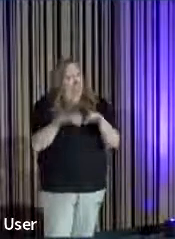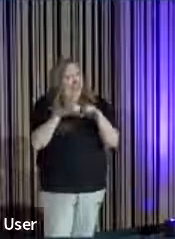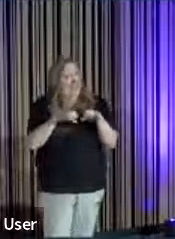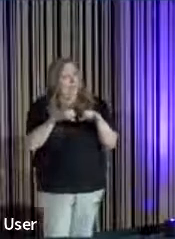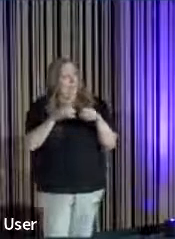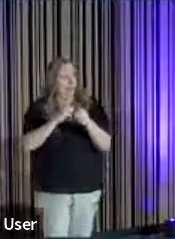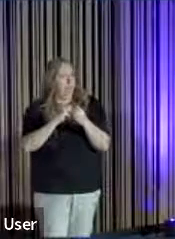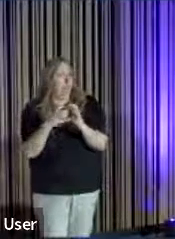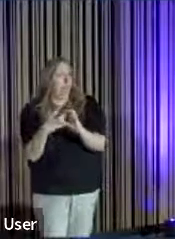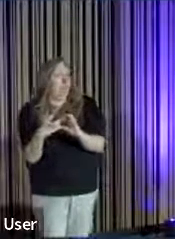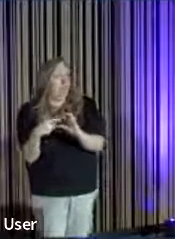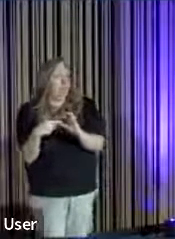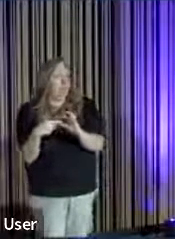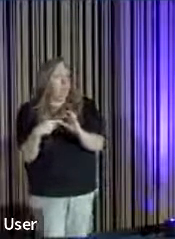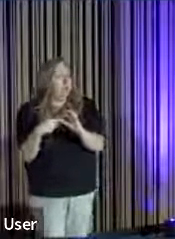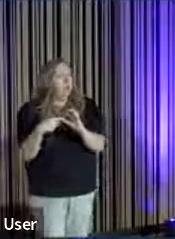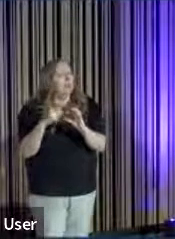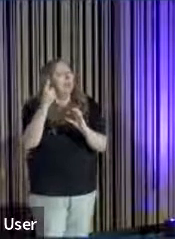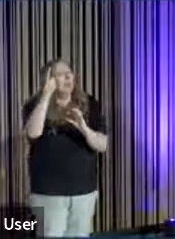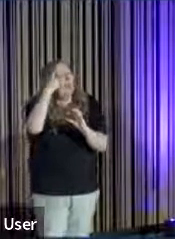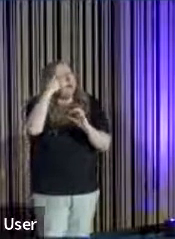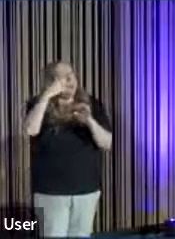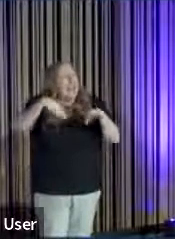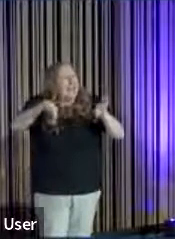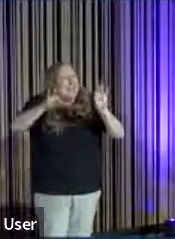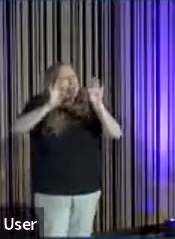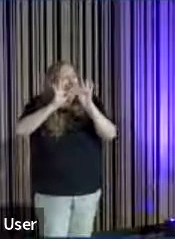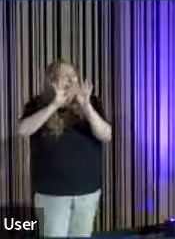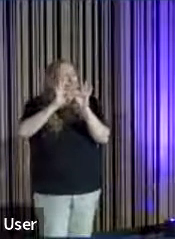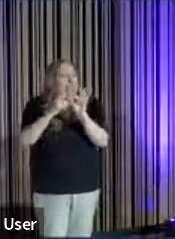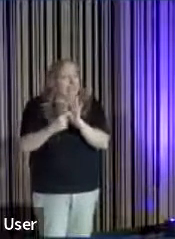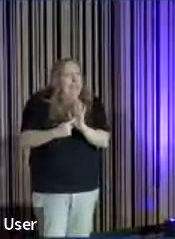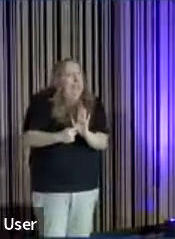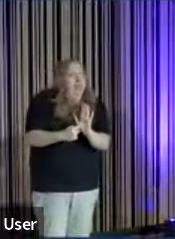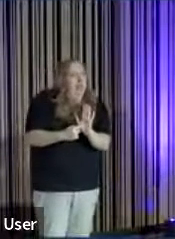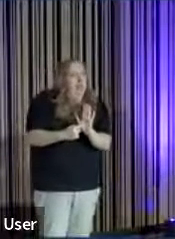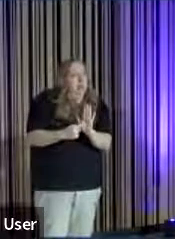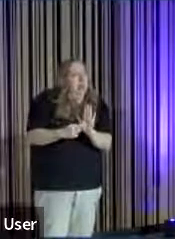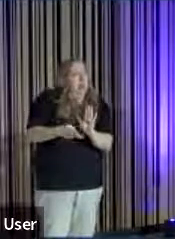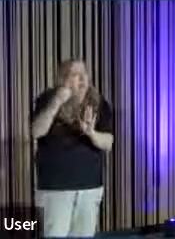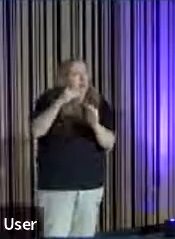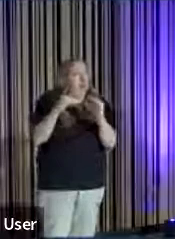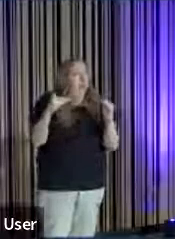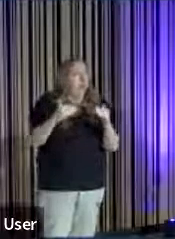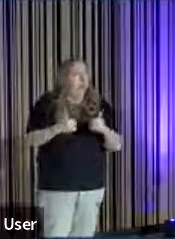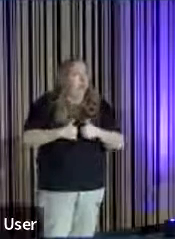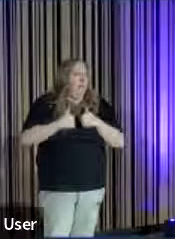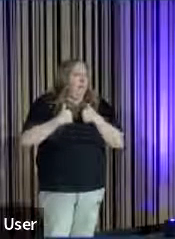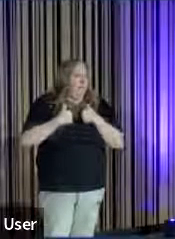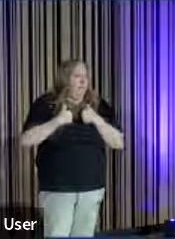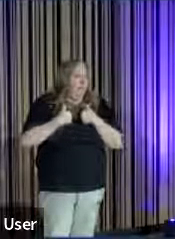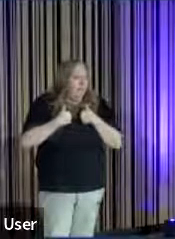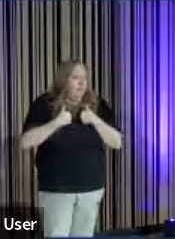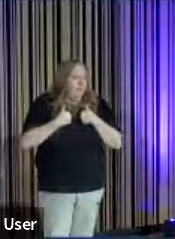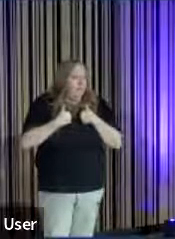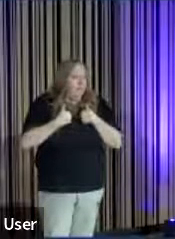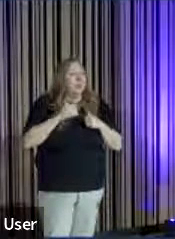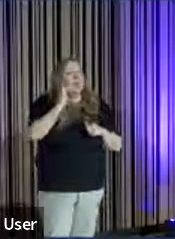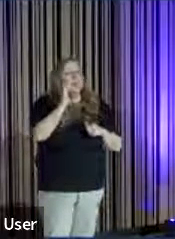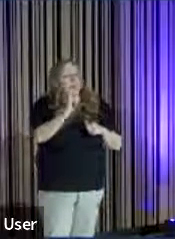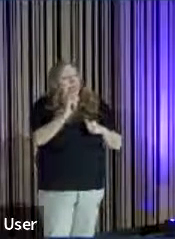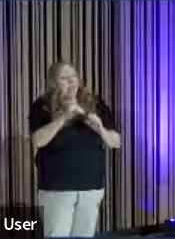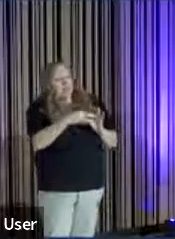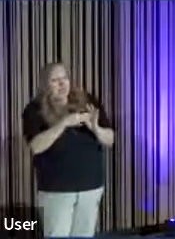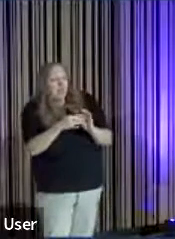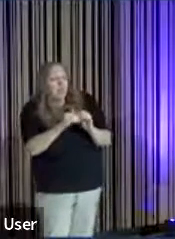key hallmark of a higher life. And so these giant viruses sort of blur the boundaries between cellular life